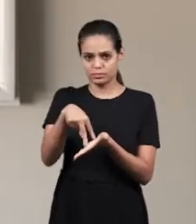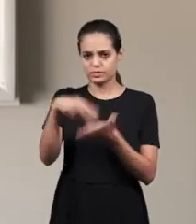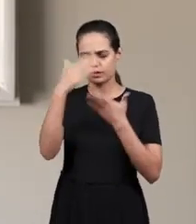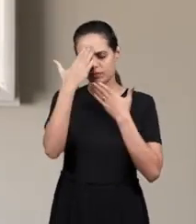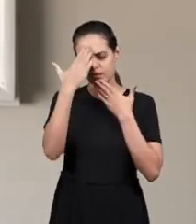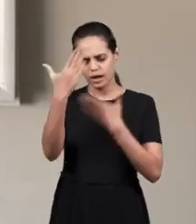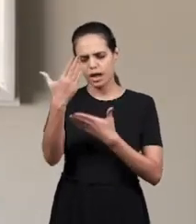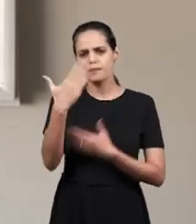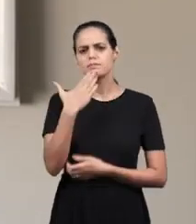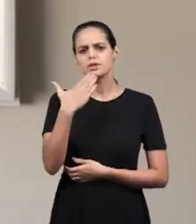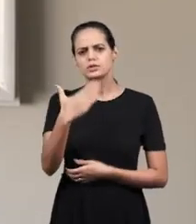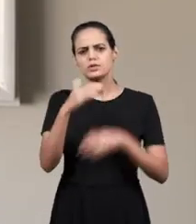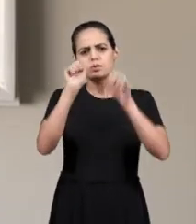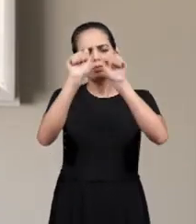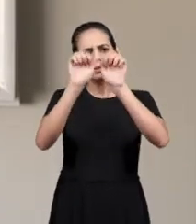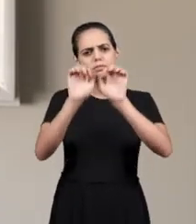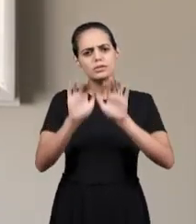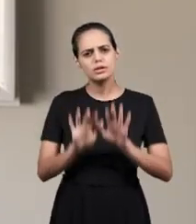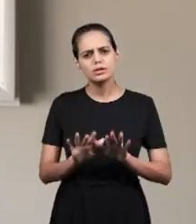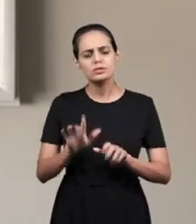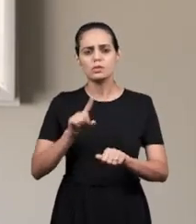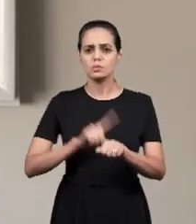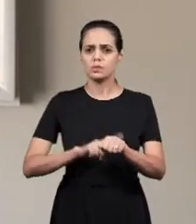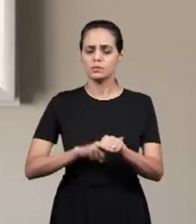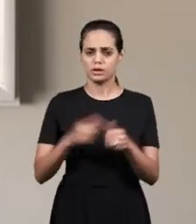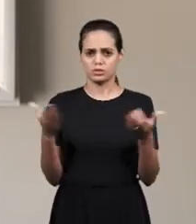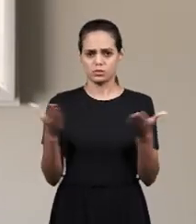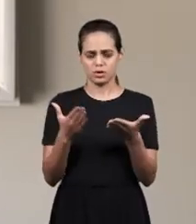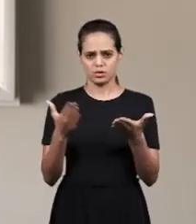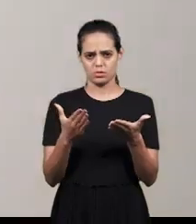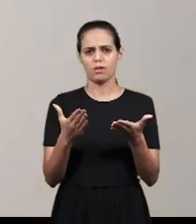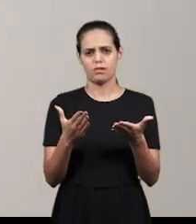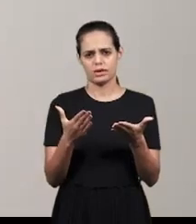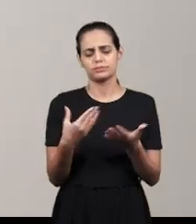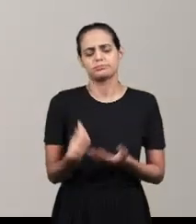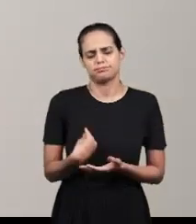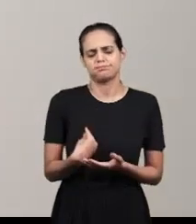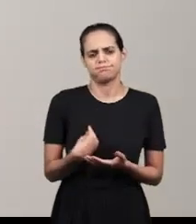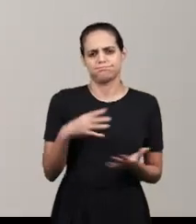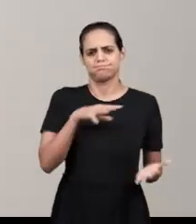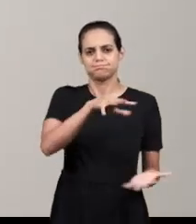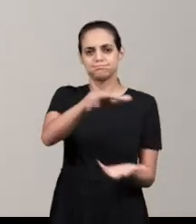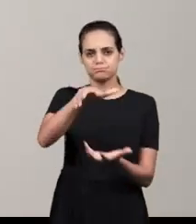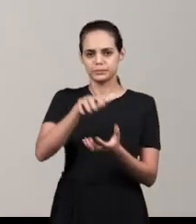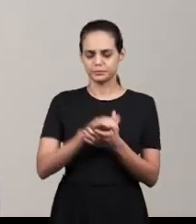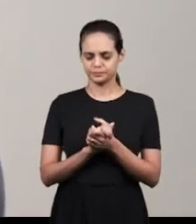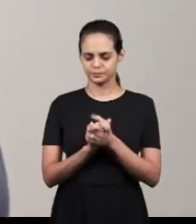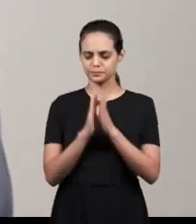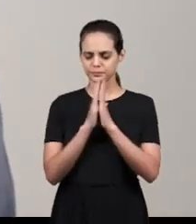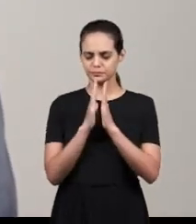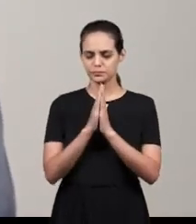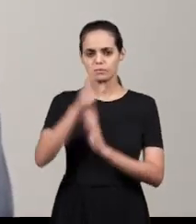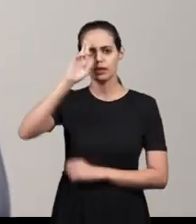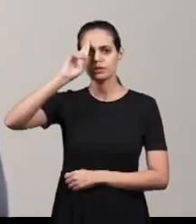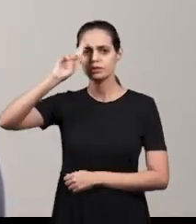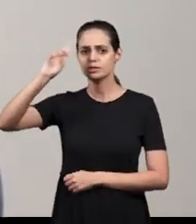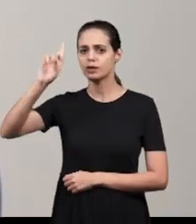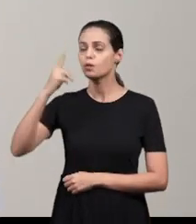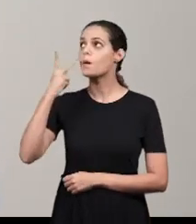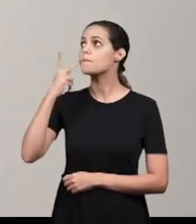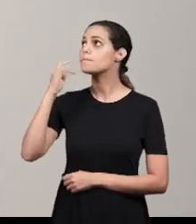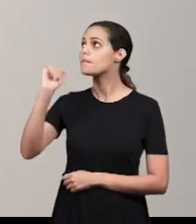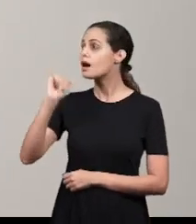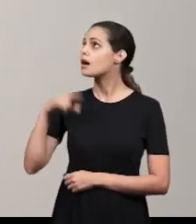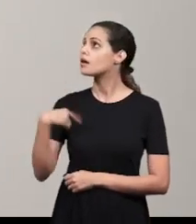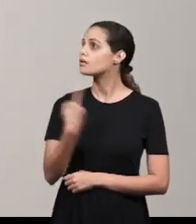for a blessing for the moment that we are all going through. Dear Lord, we plead by the power that's in the blood of the